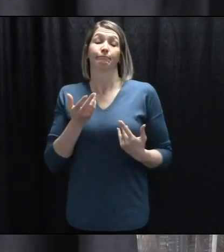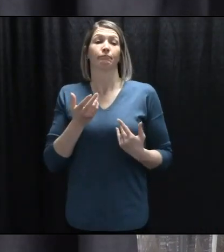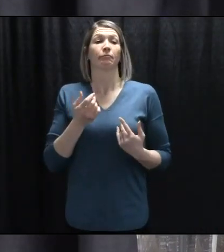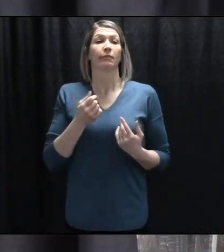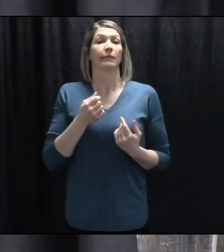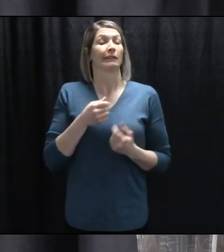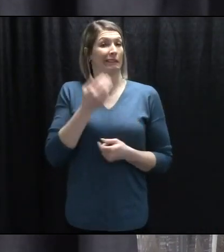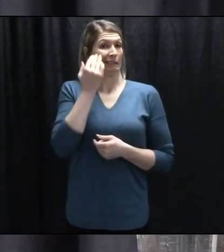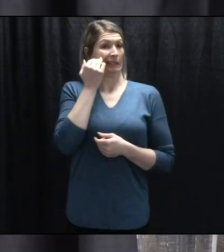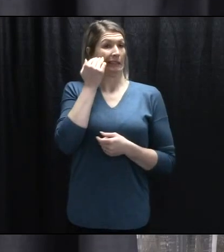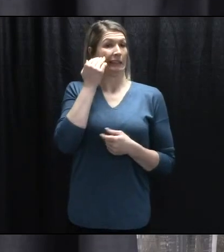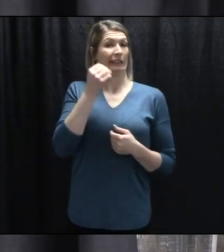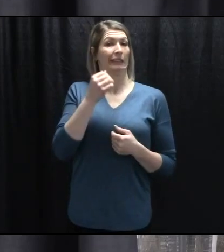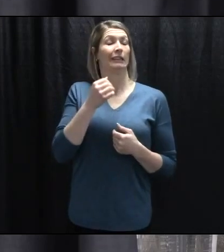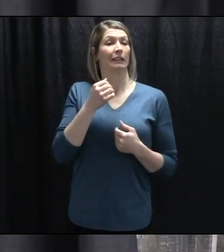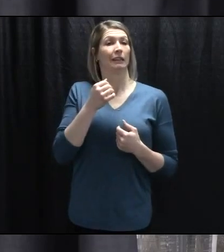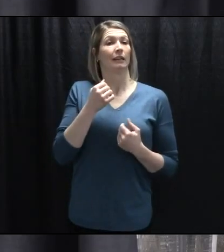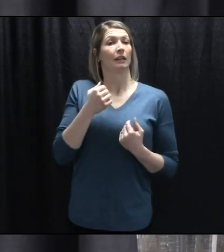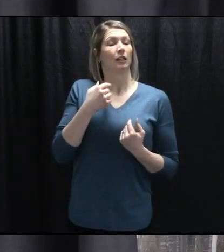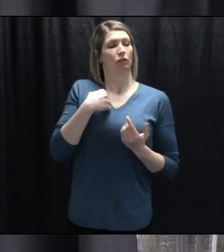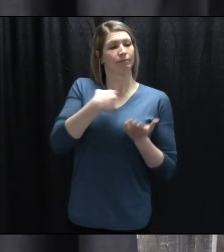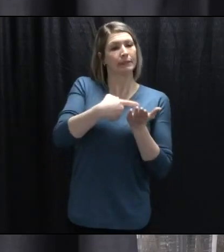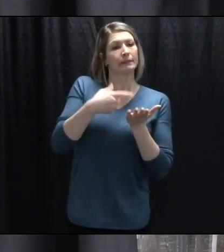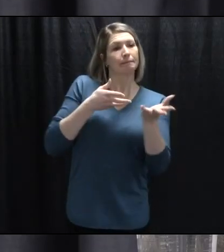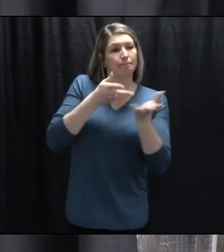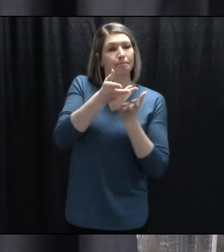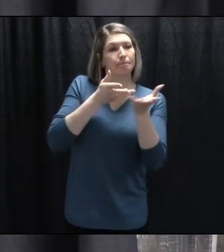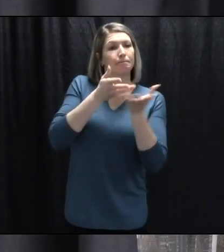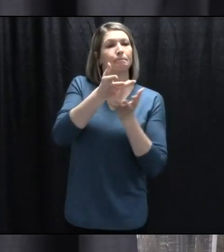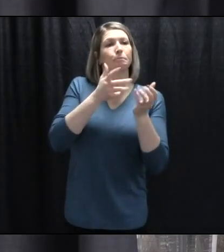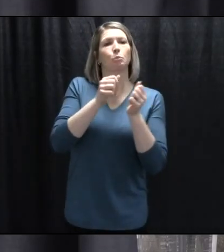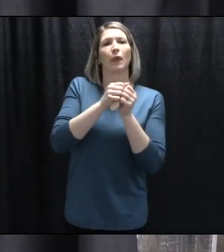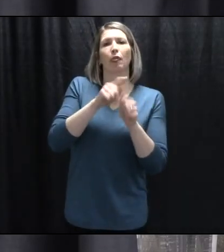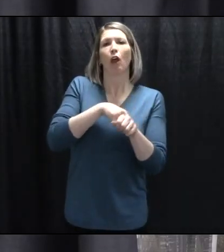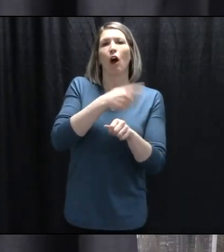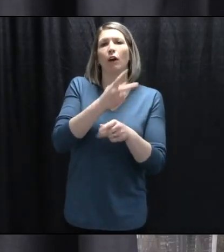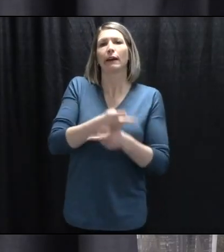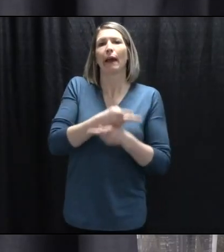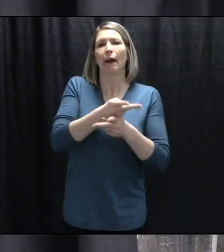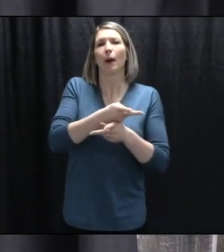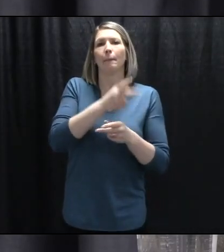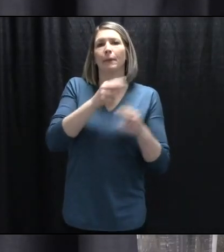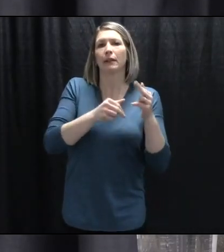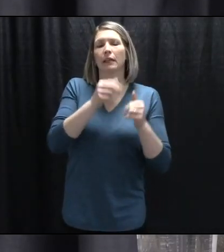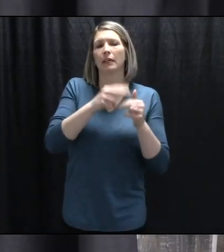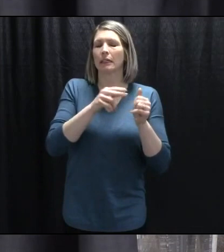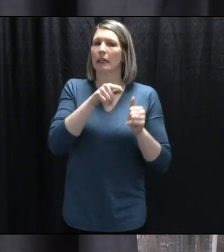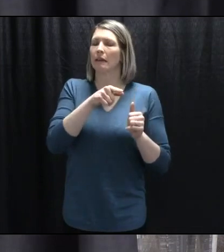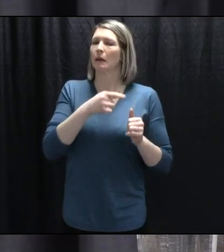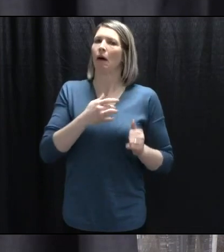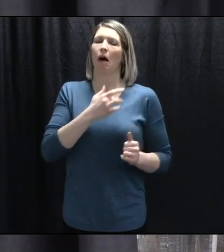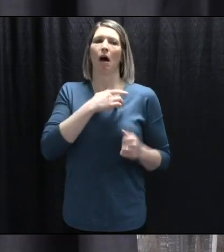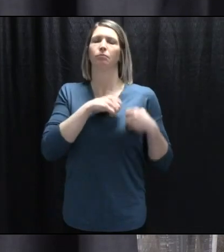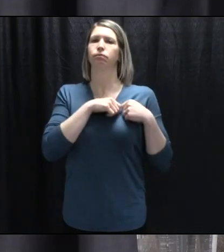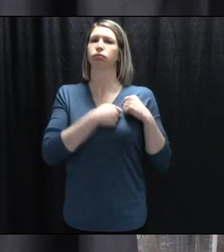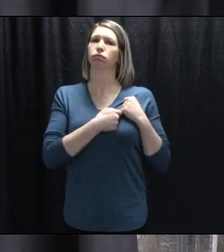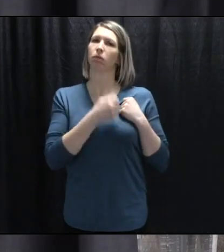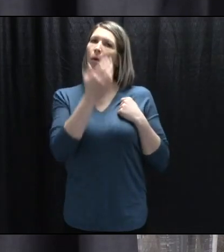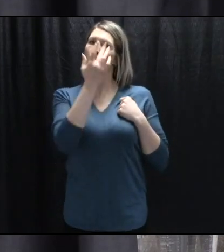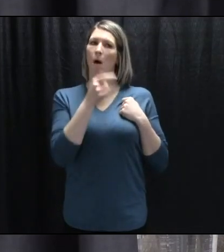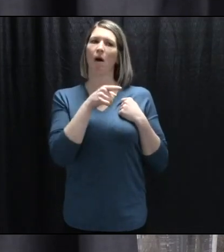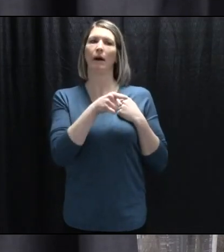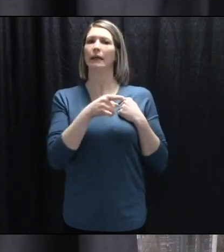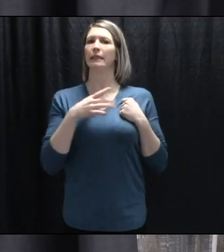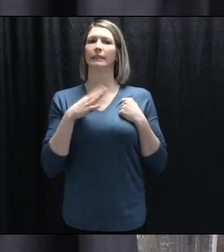about prohibition of any visitors to long-term care. The case in St. Lawrence,